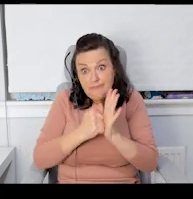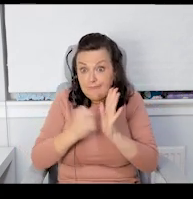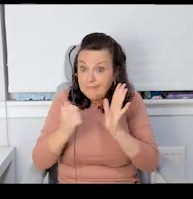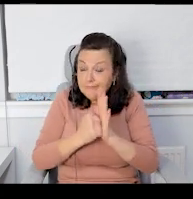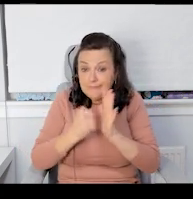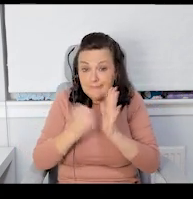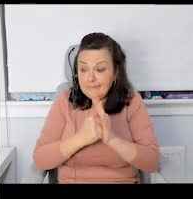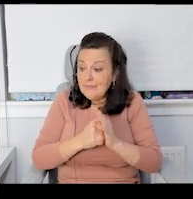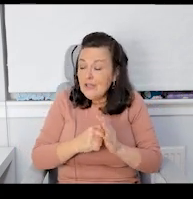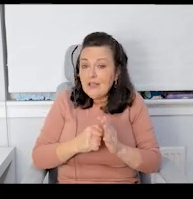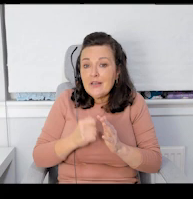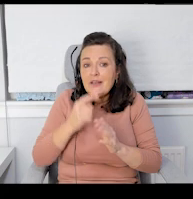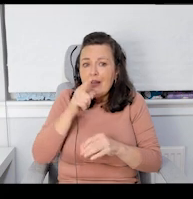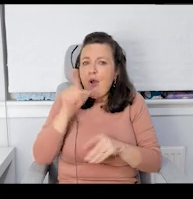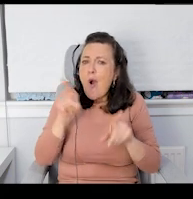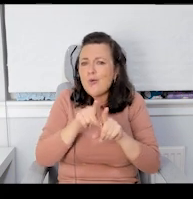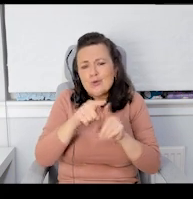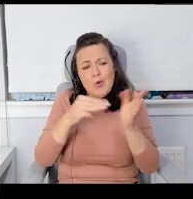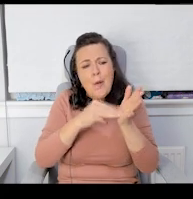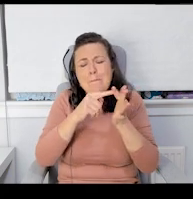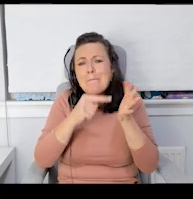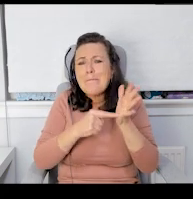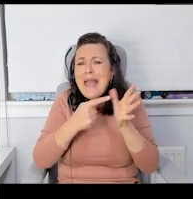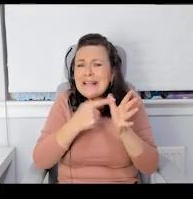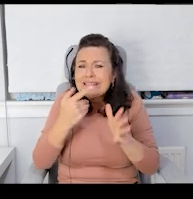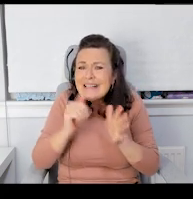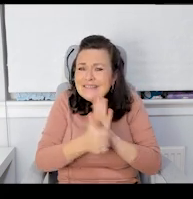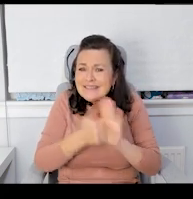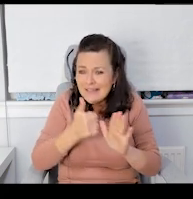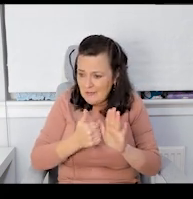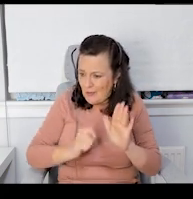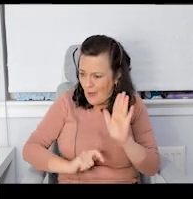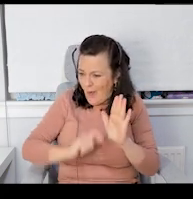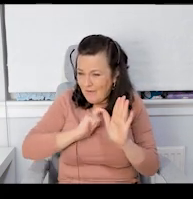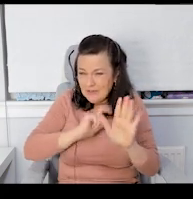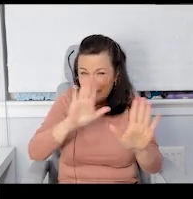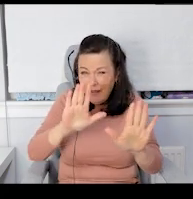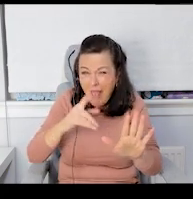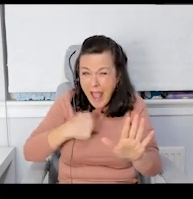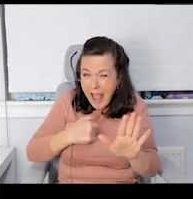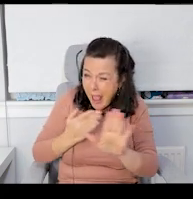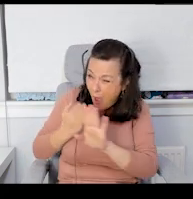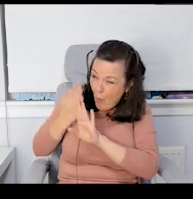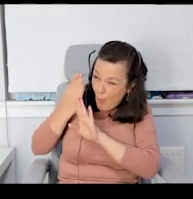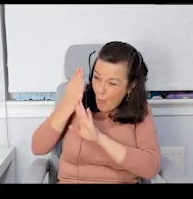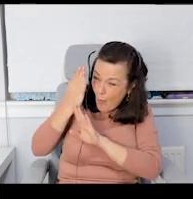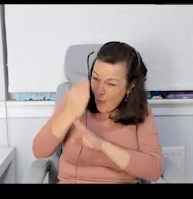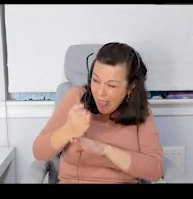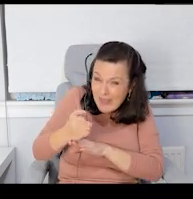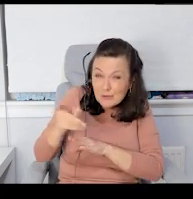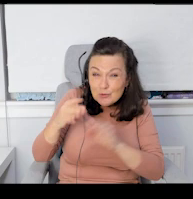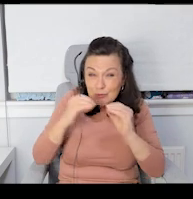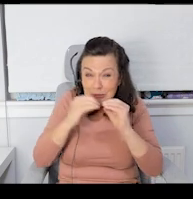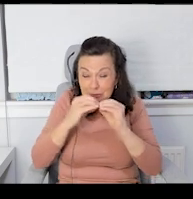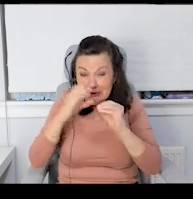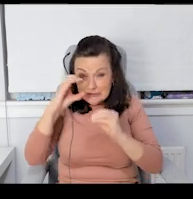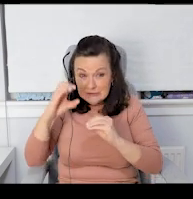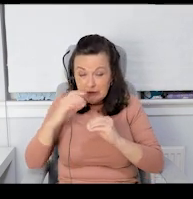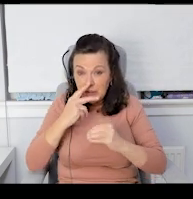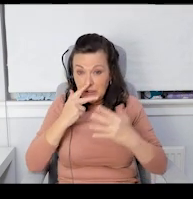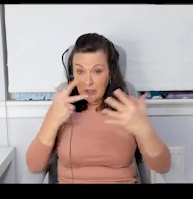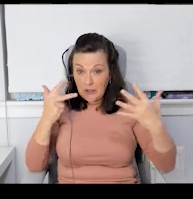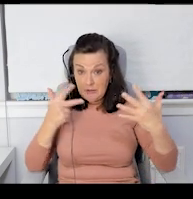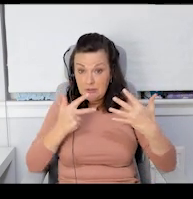reason is, again, these meta skills. Entering the industry when I was 18, think about it now, I'm going to graduate with 4 years